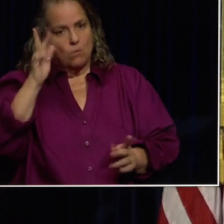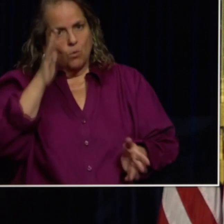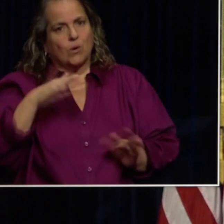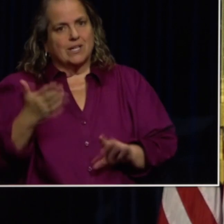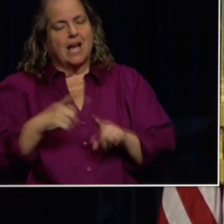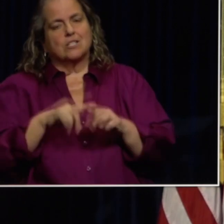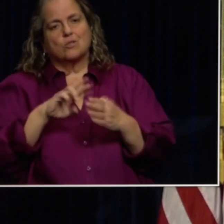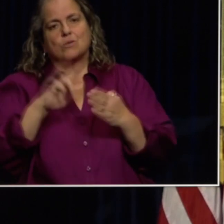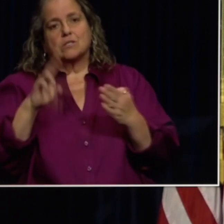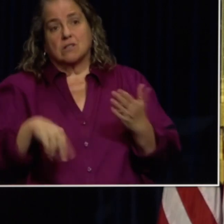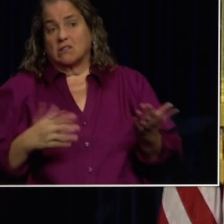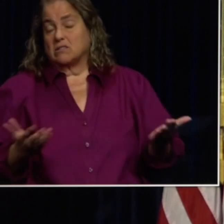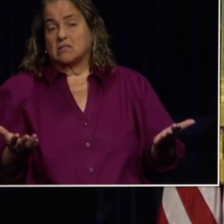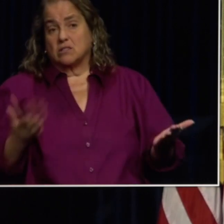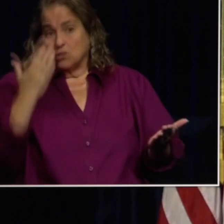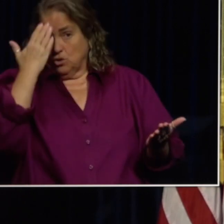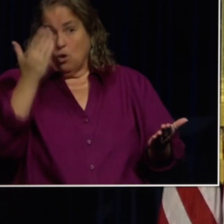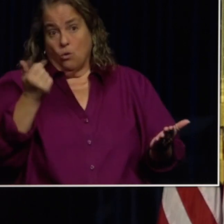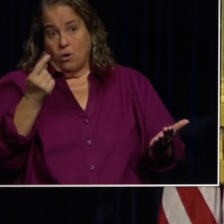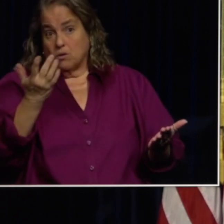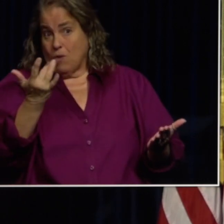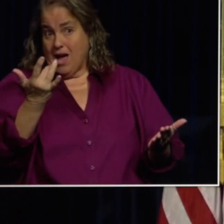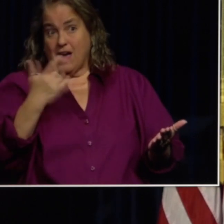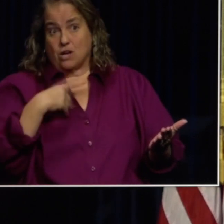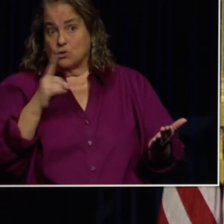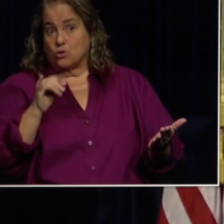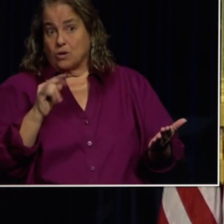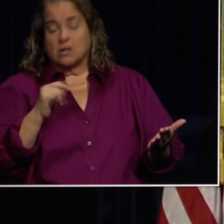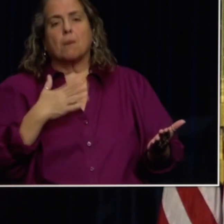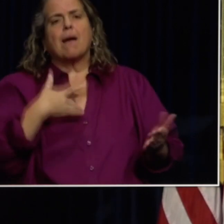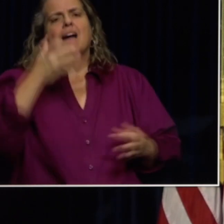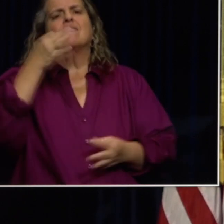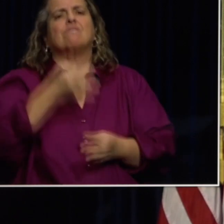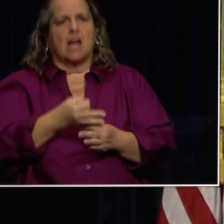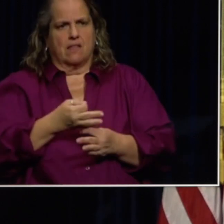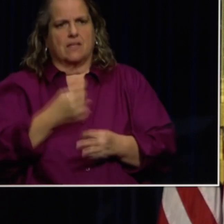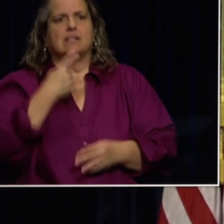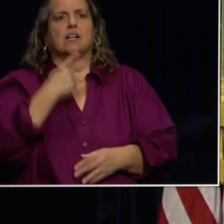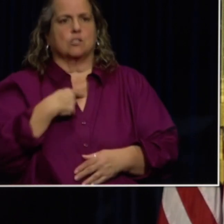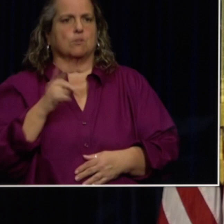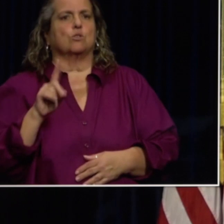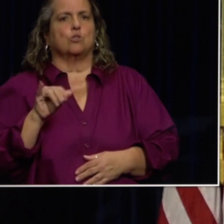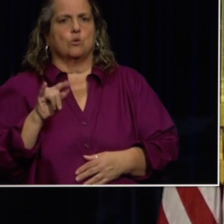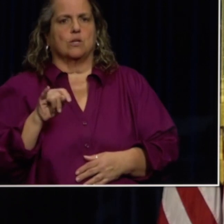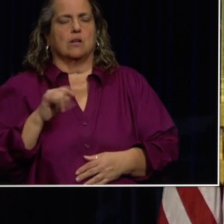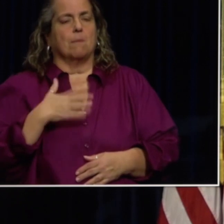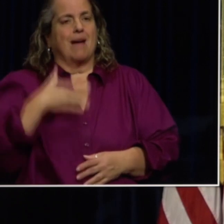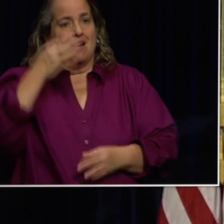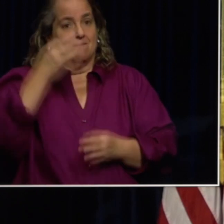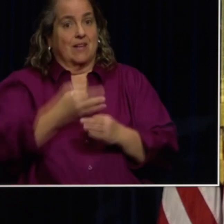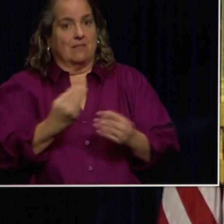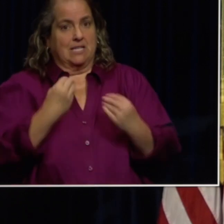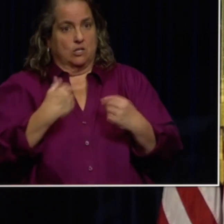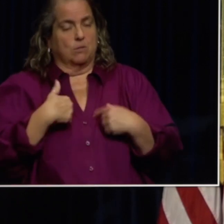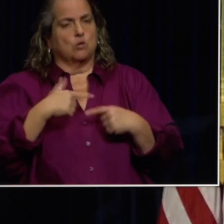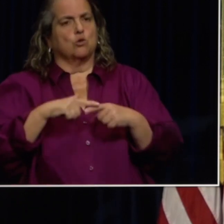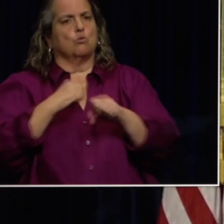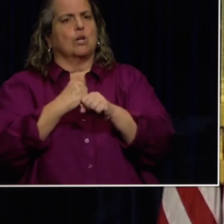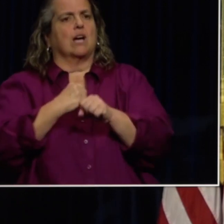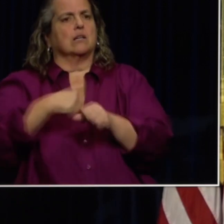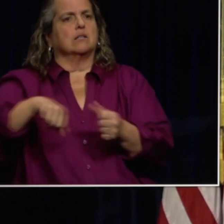you know what? My faith is one of the things that compels me to do that. My faith teaches me that we protect one